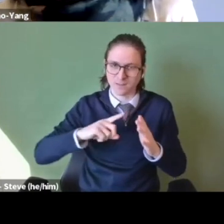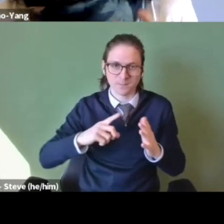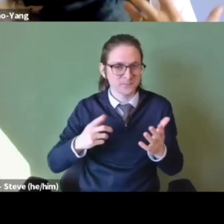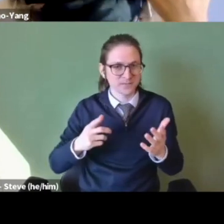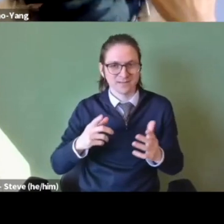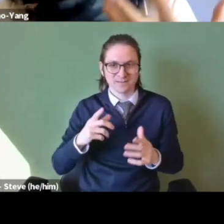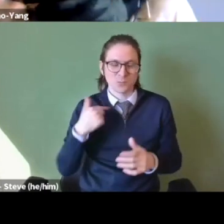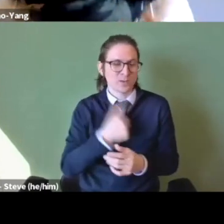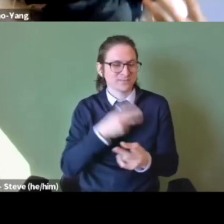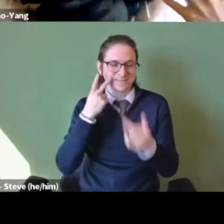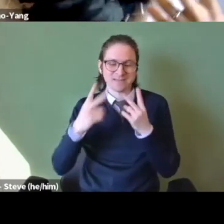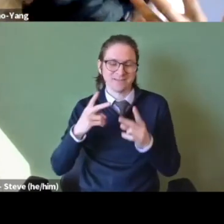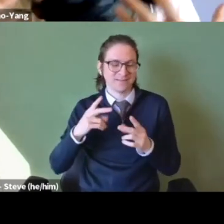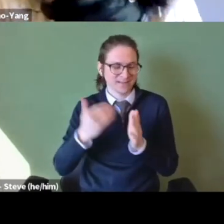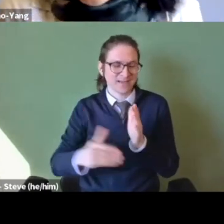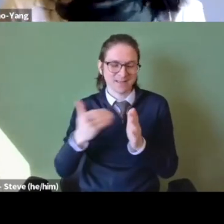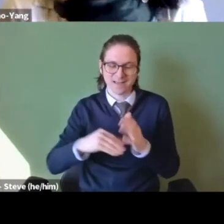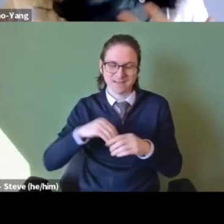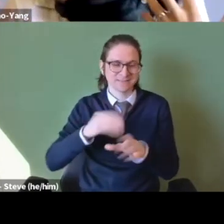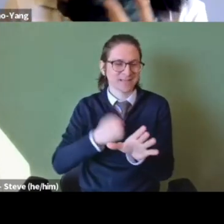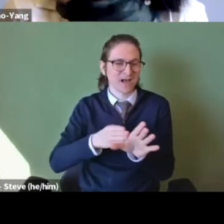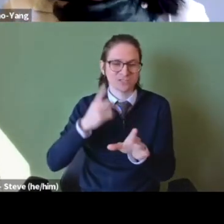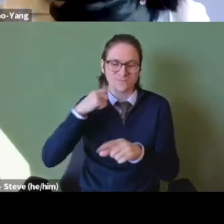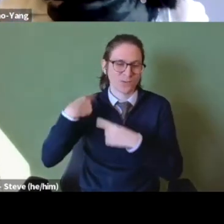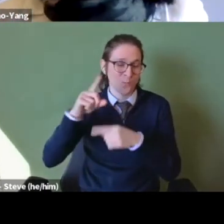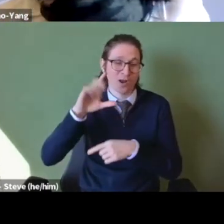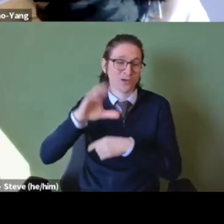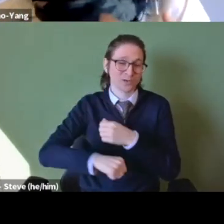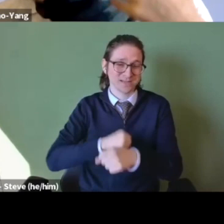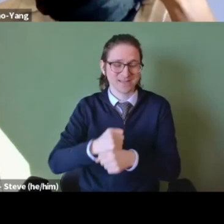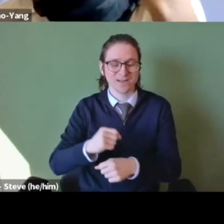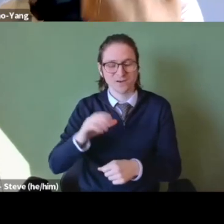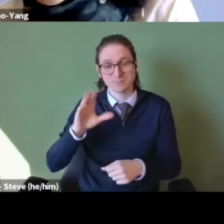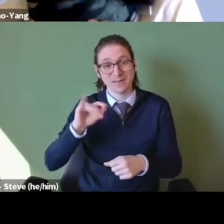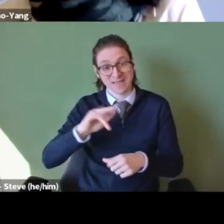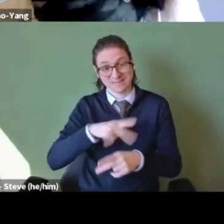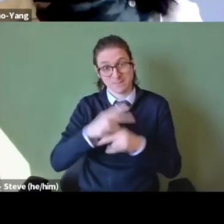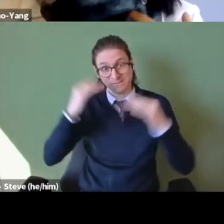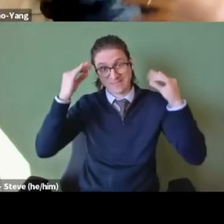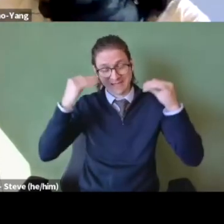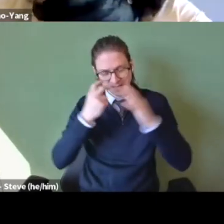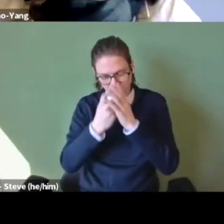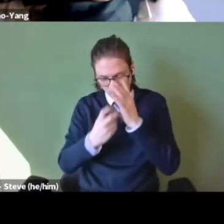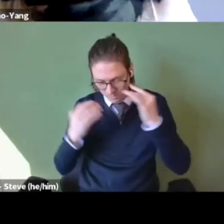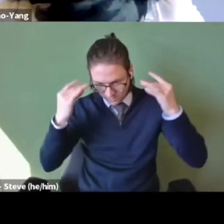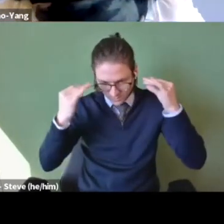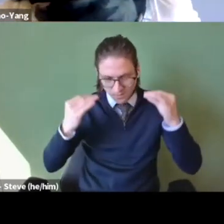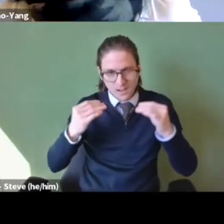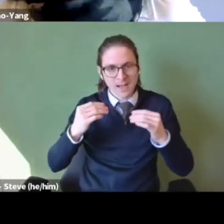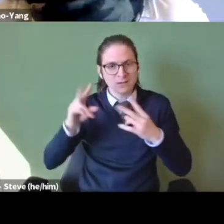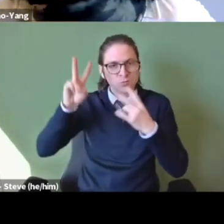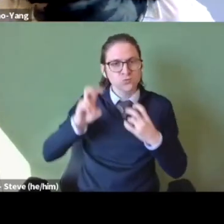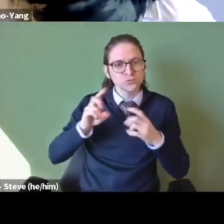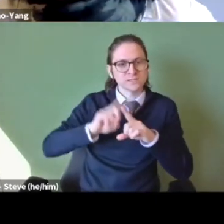what we're showing is that it actually seems to be engaging key networks of the brain in systematic ways that are predicting growth